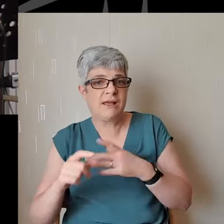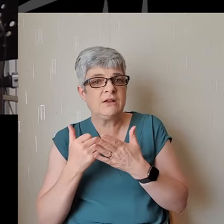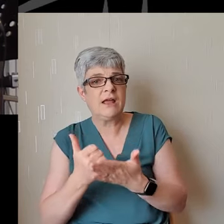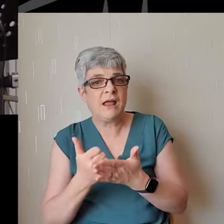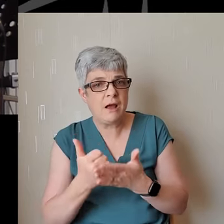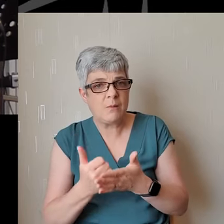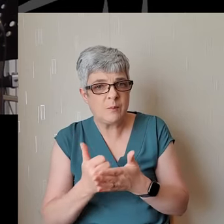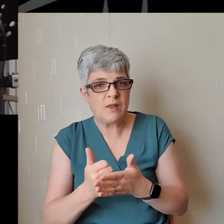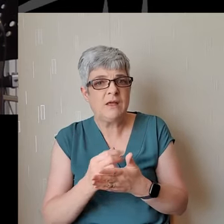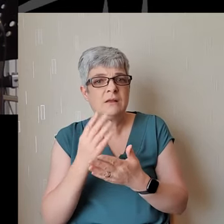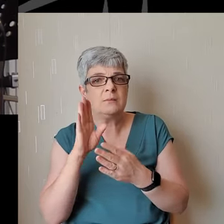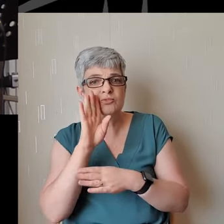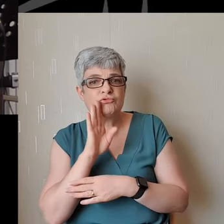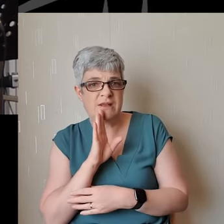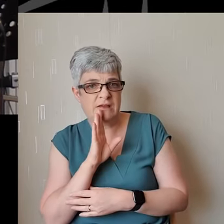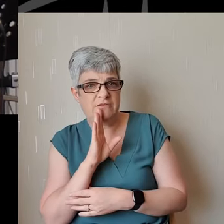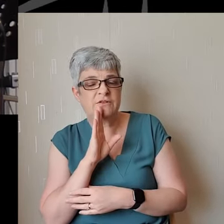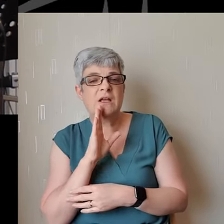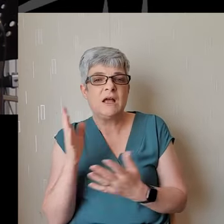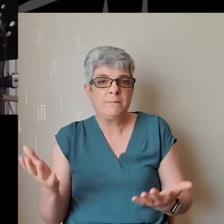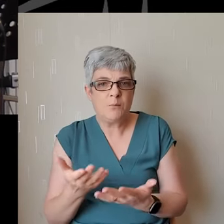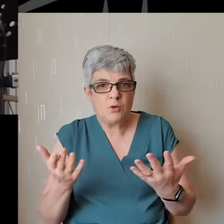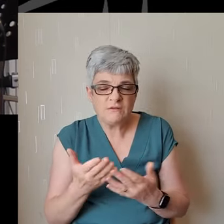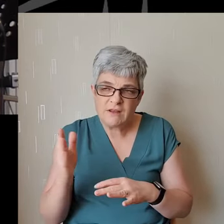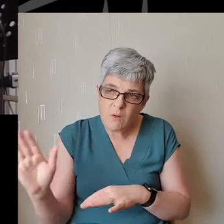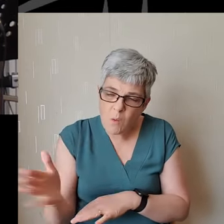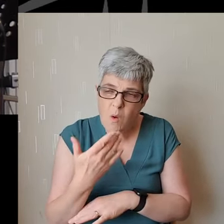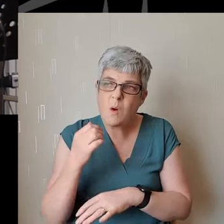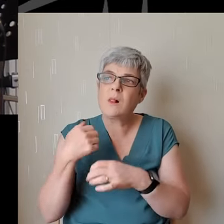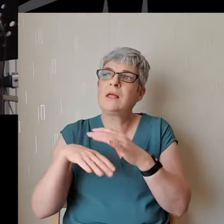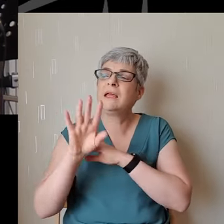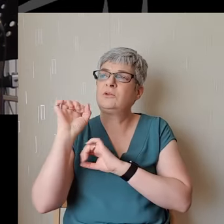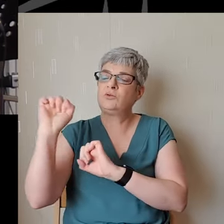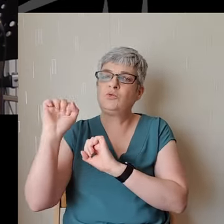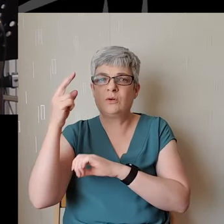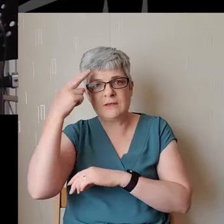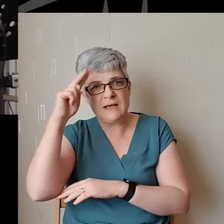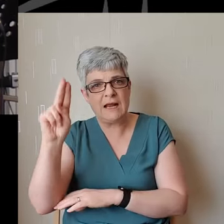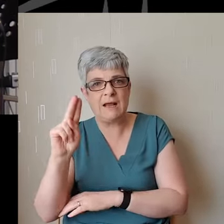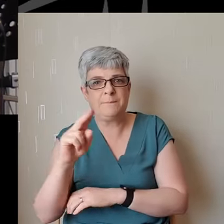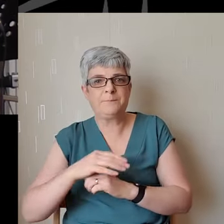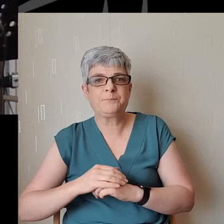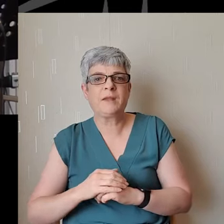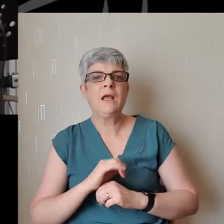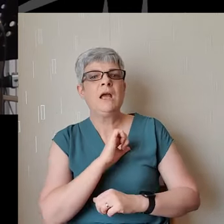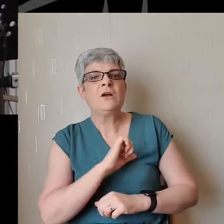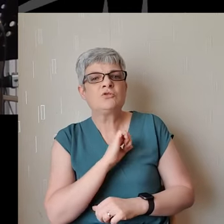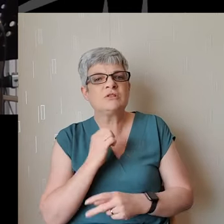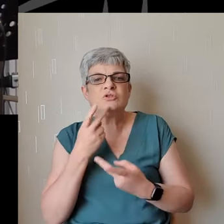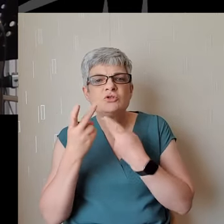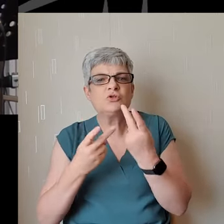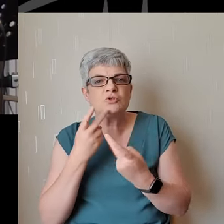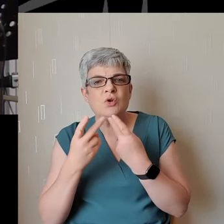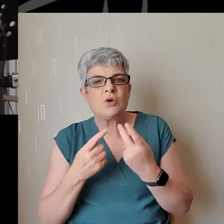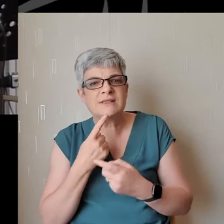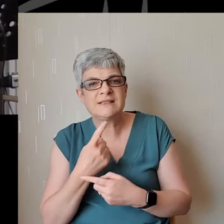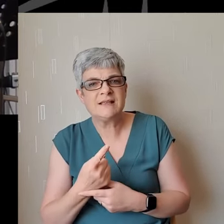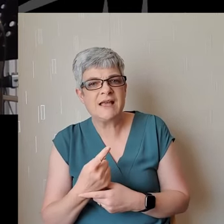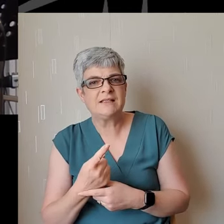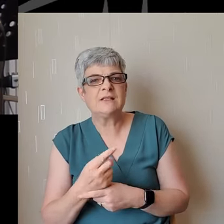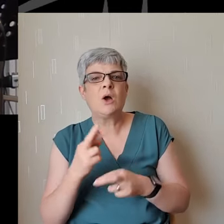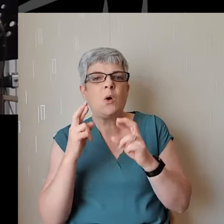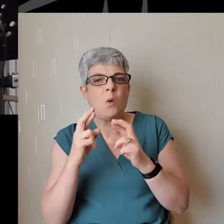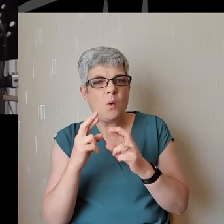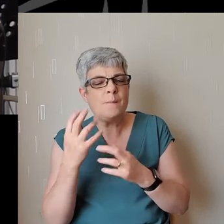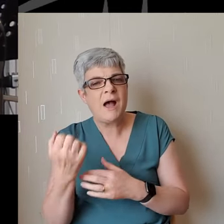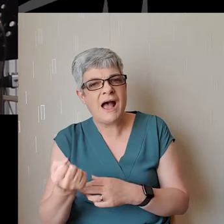bereaved and motivate all in your name. In the words of a Christian song,